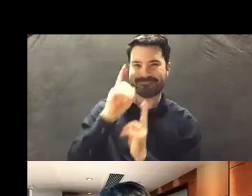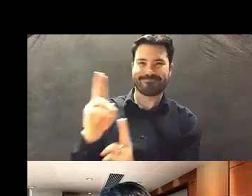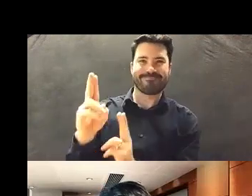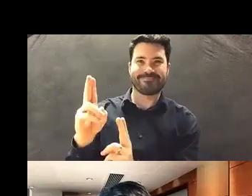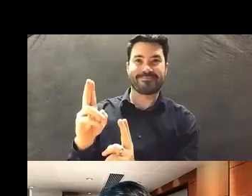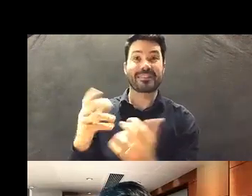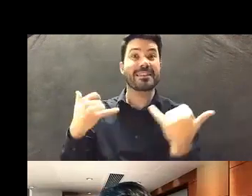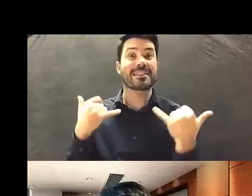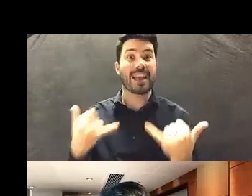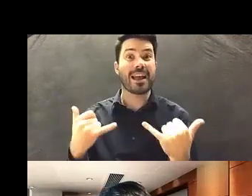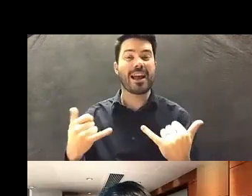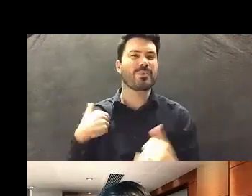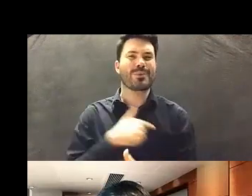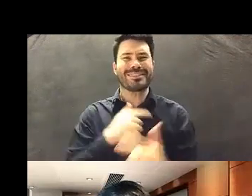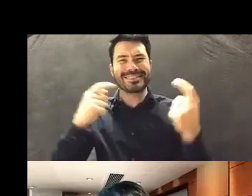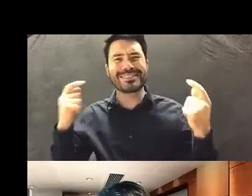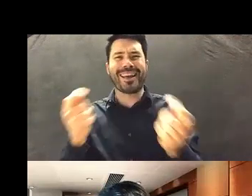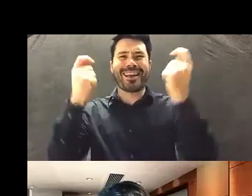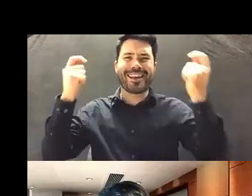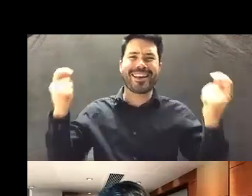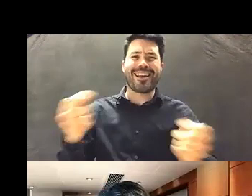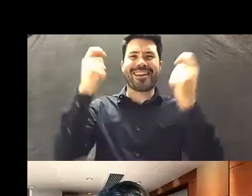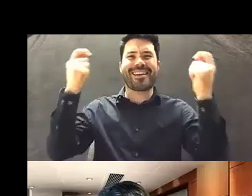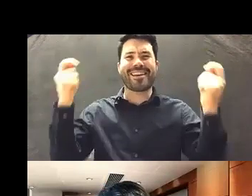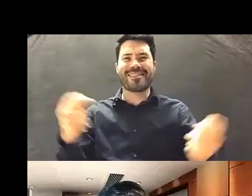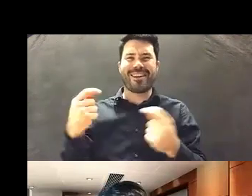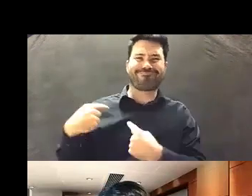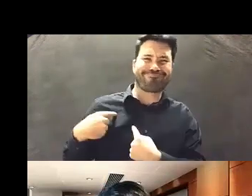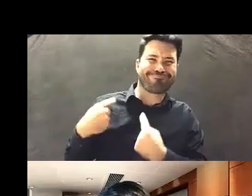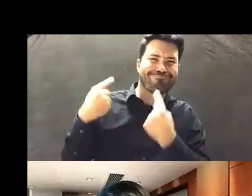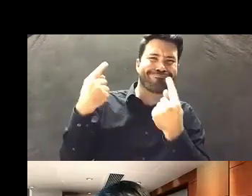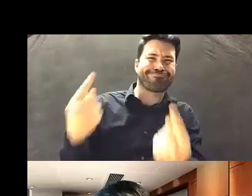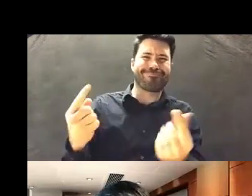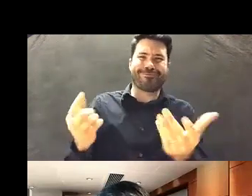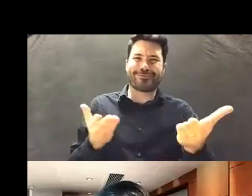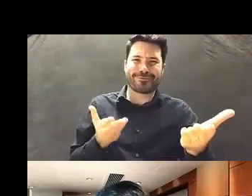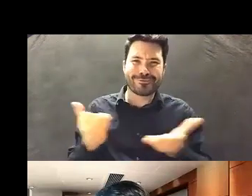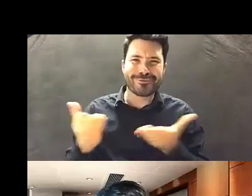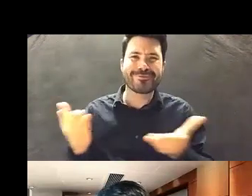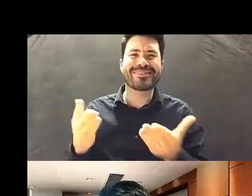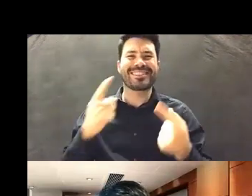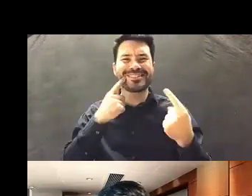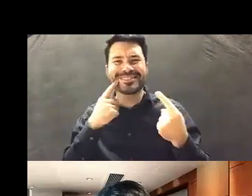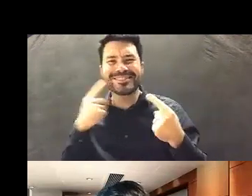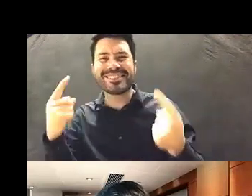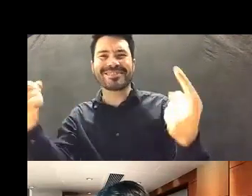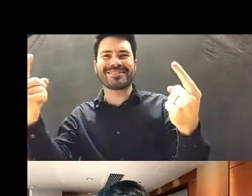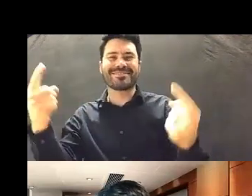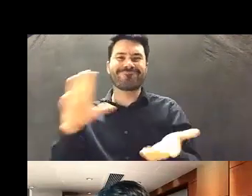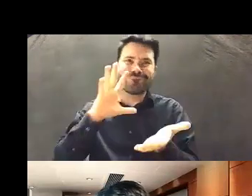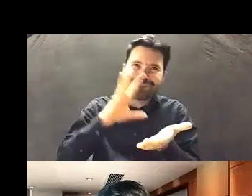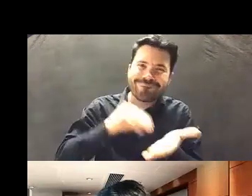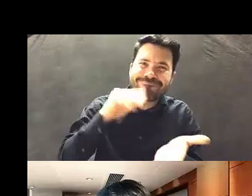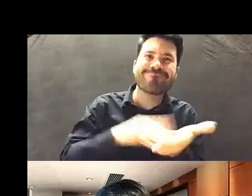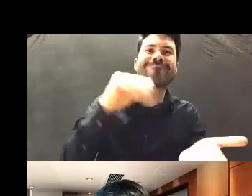year where we celebrate the years of service, many accomplishments, the lessons learned, the